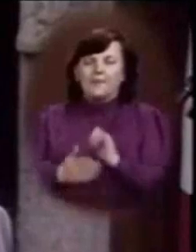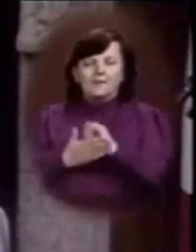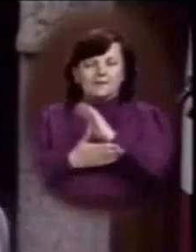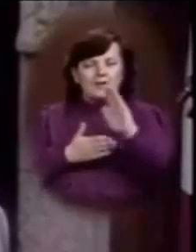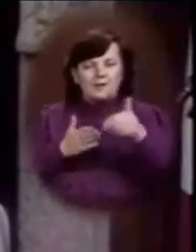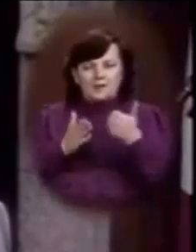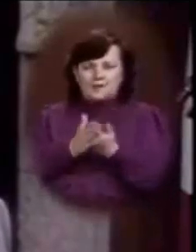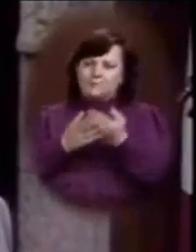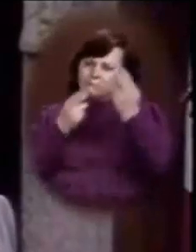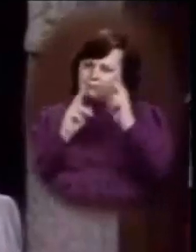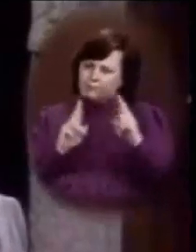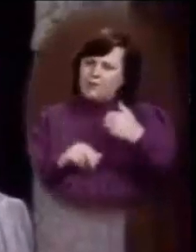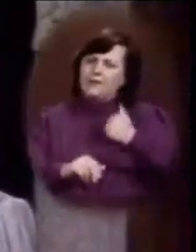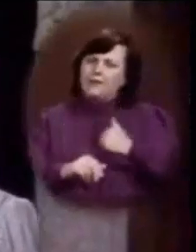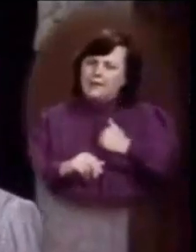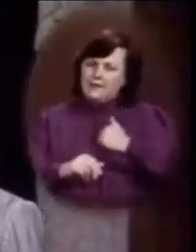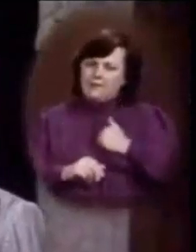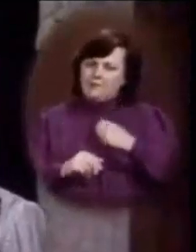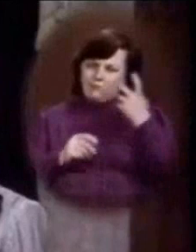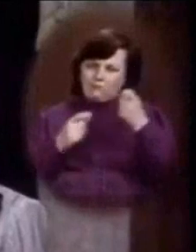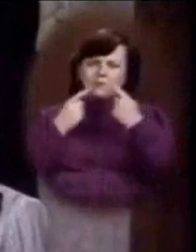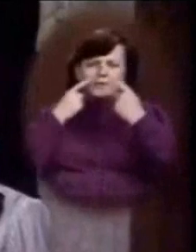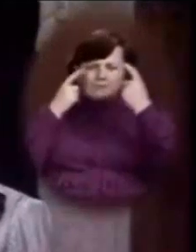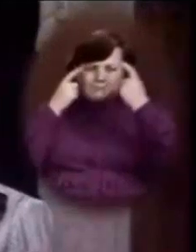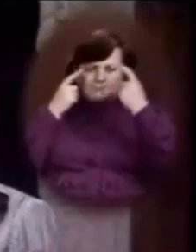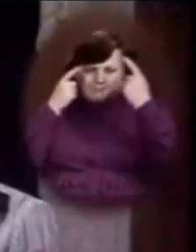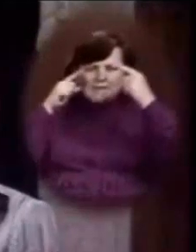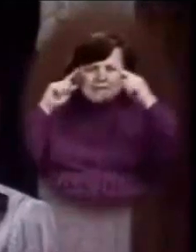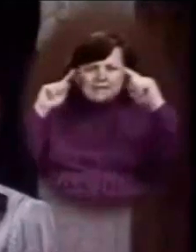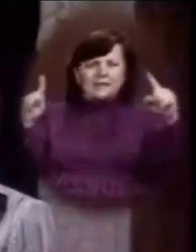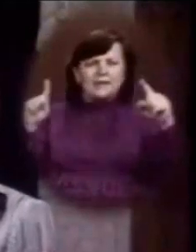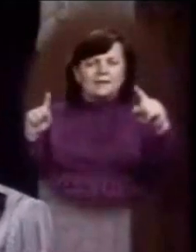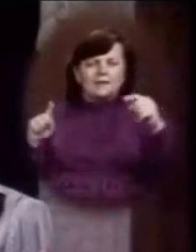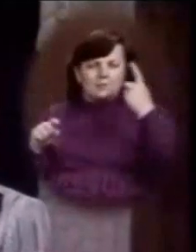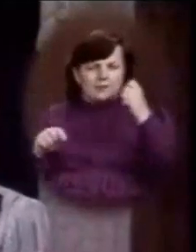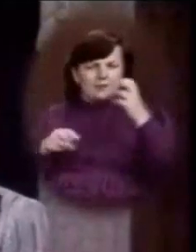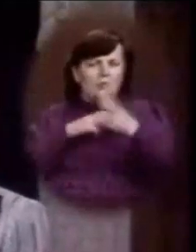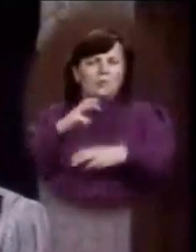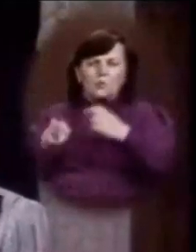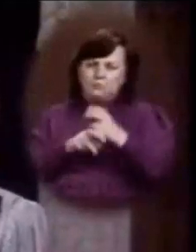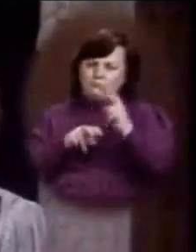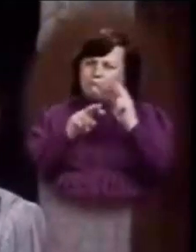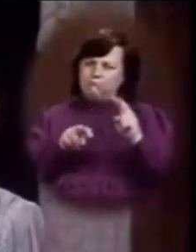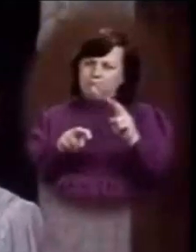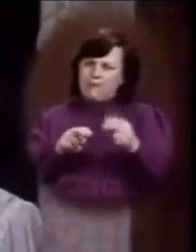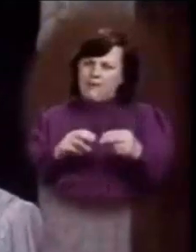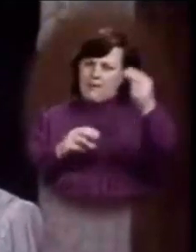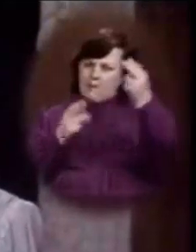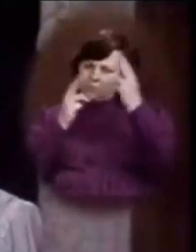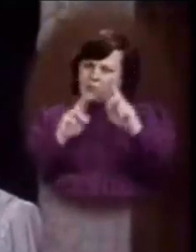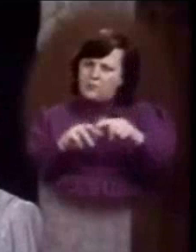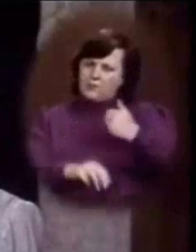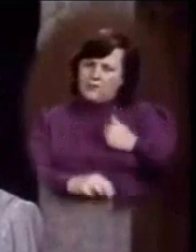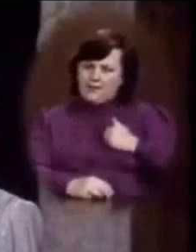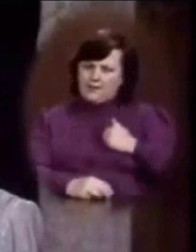This is a tribute to Canada's success and to the high regard in which your country is held worldwide and most especially